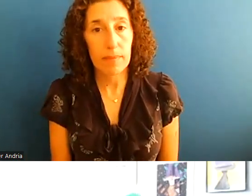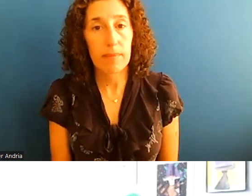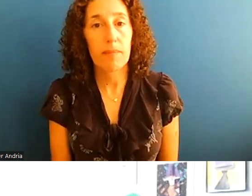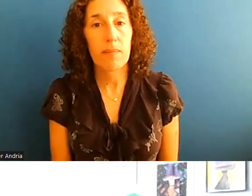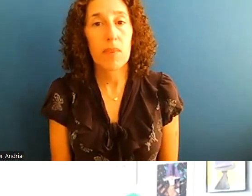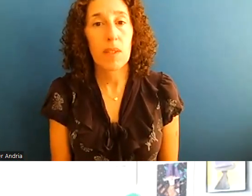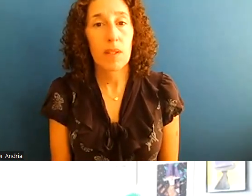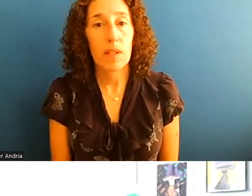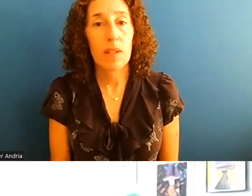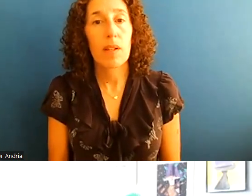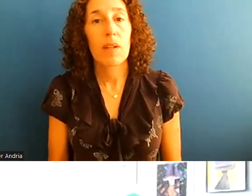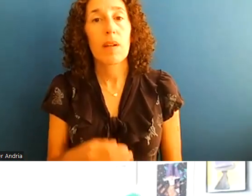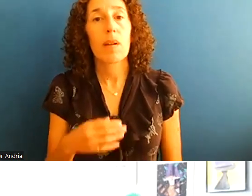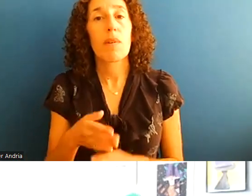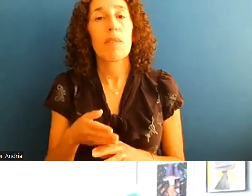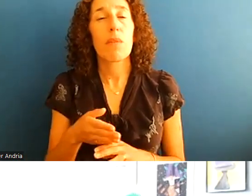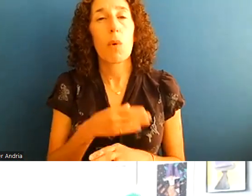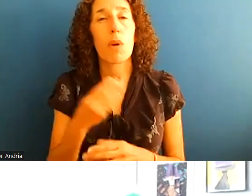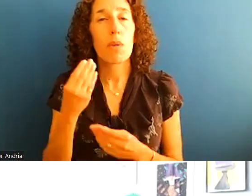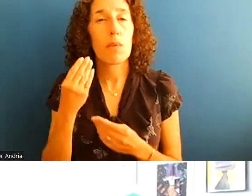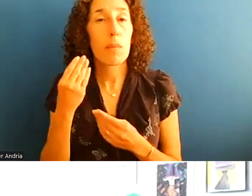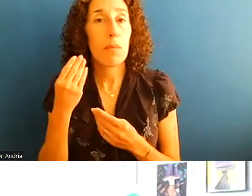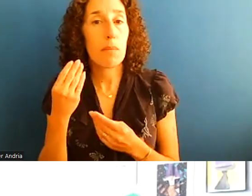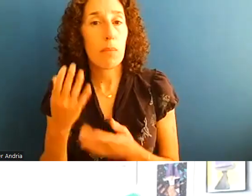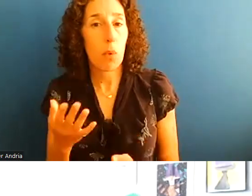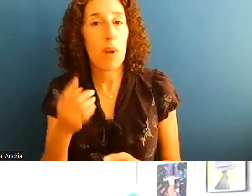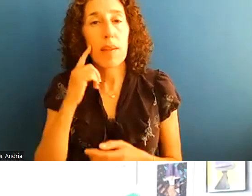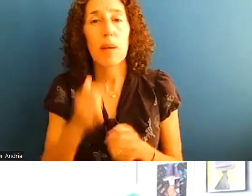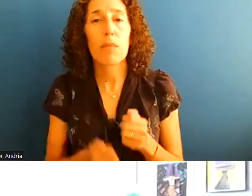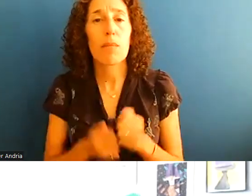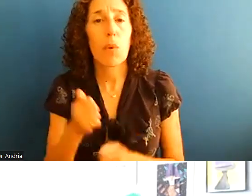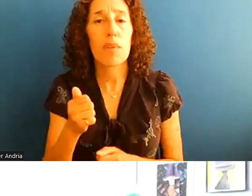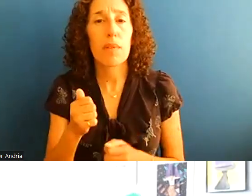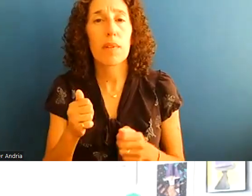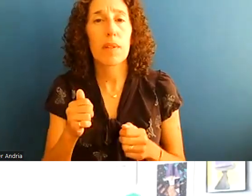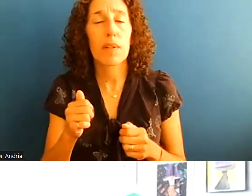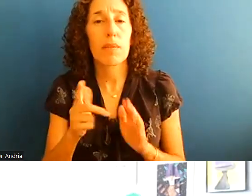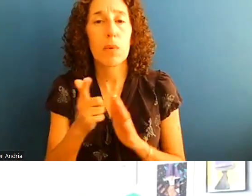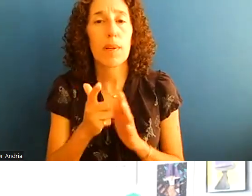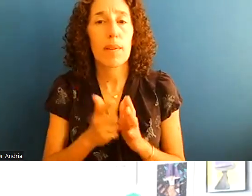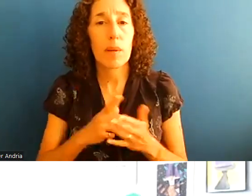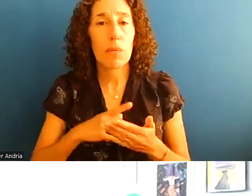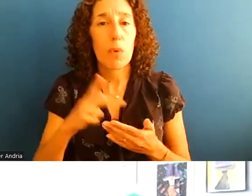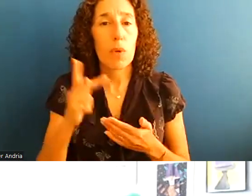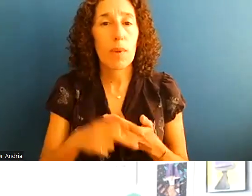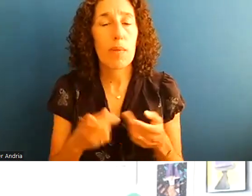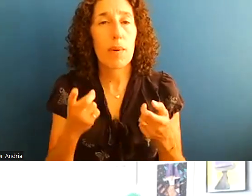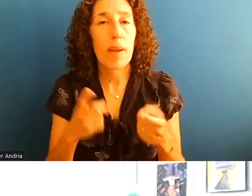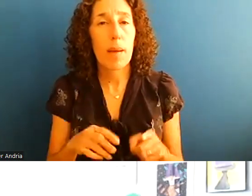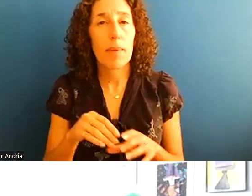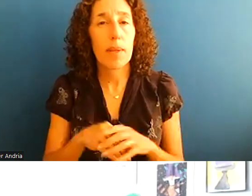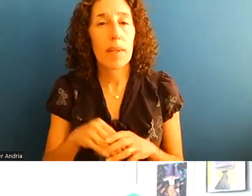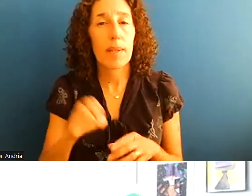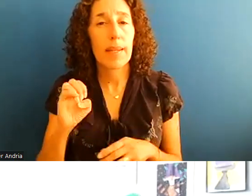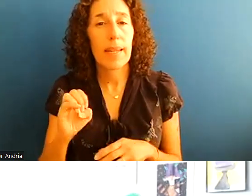our forensic programs are happening in an emergency department setting. Most of our hospital